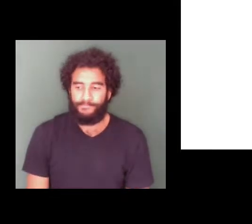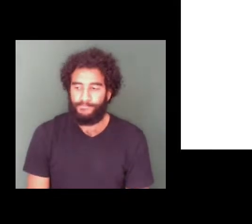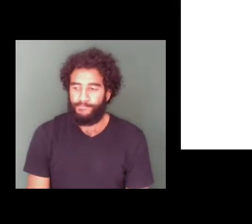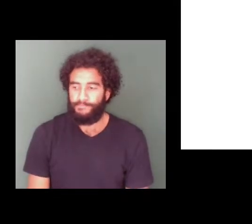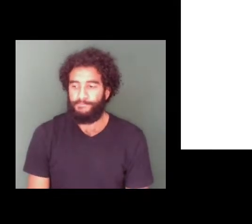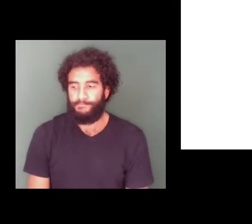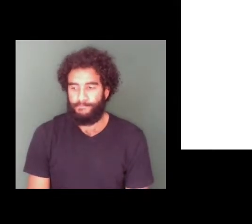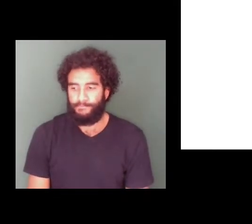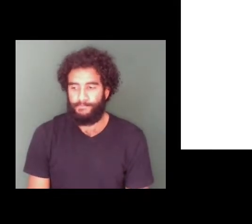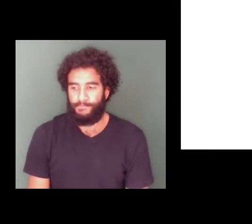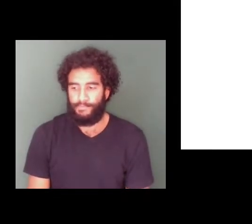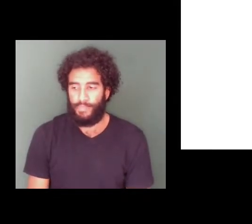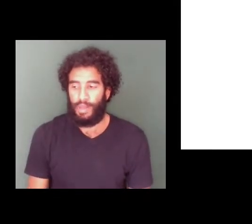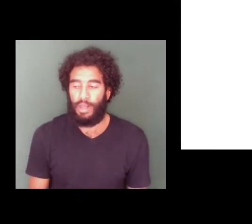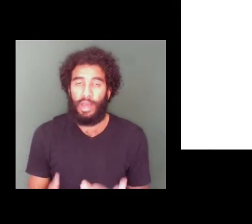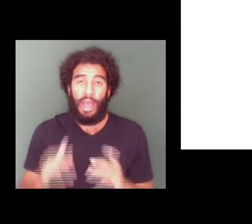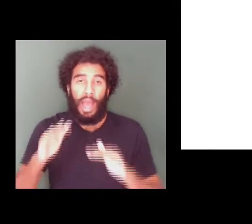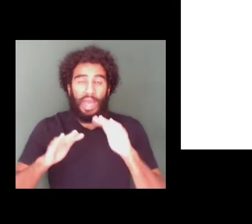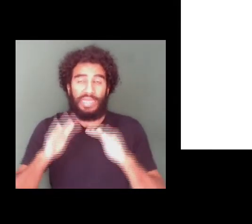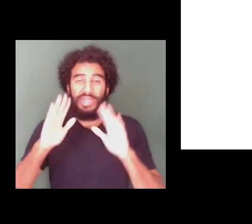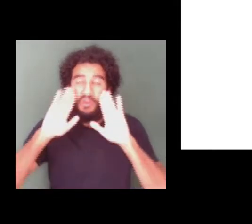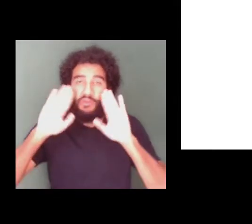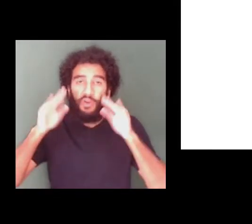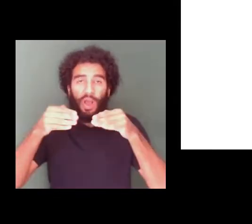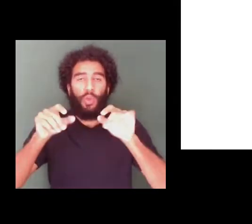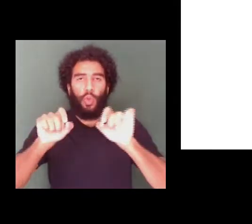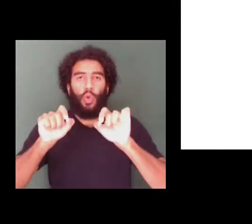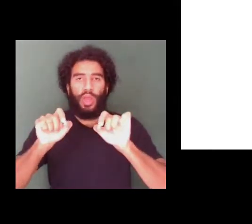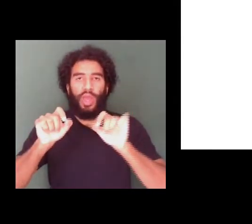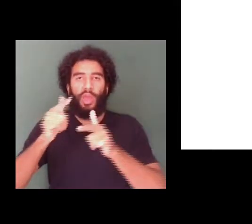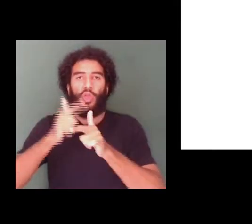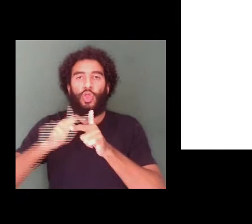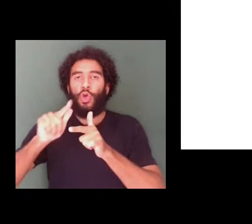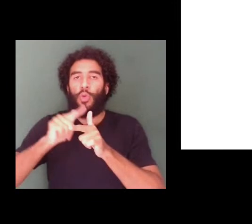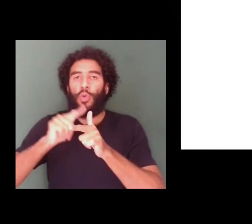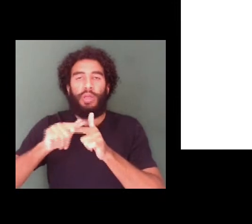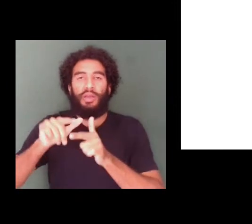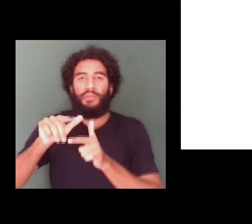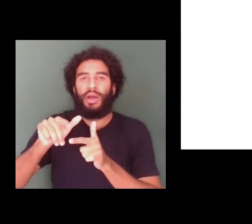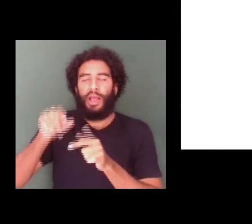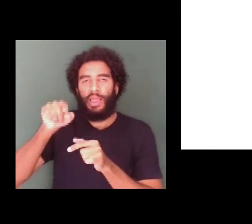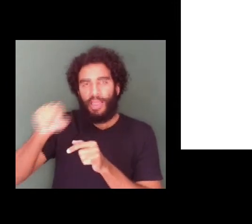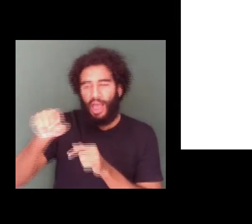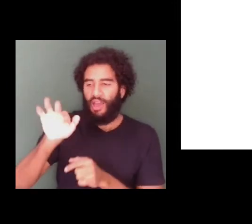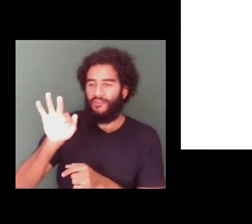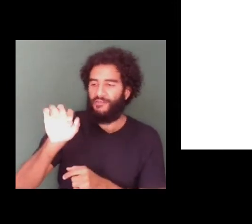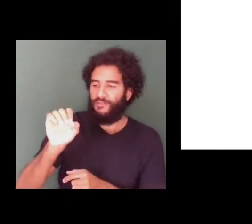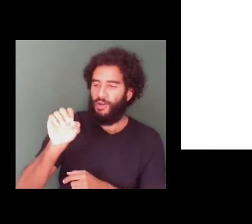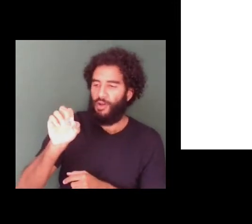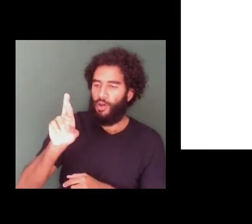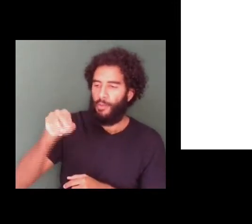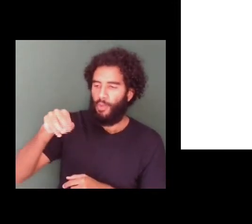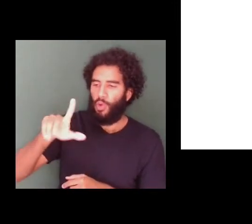breastfeeding. Lobbying for weaker policies to support breastfeeding and policies that make it easier for them to sell their